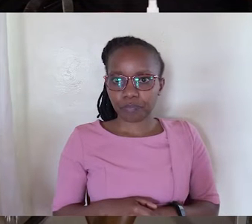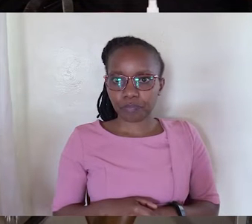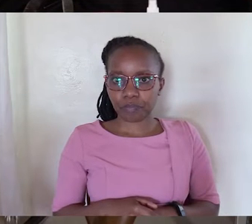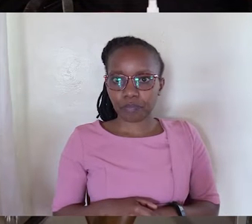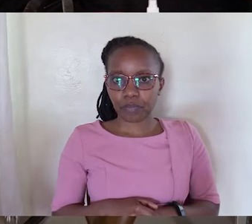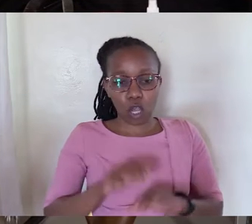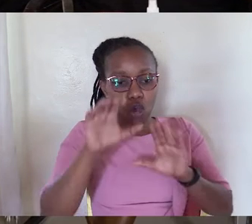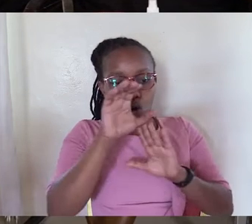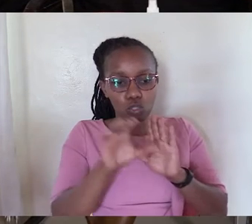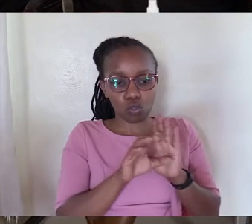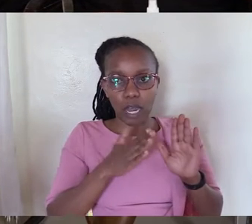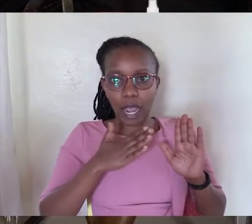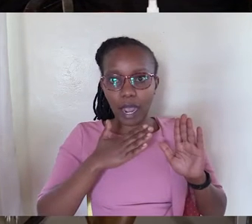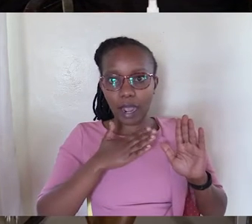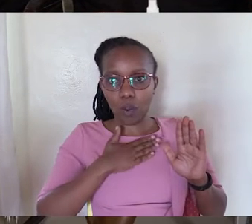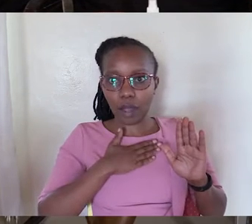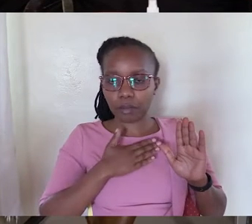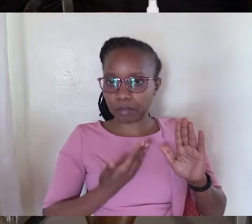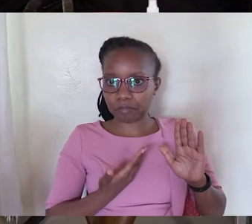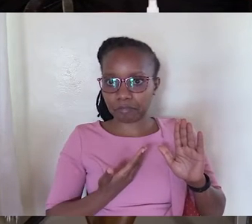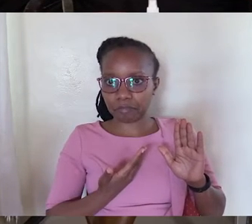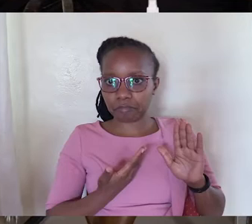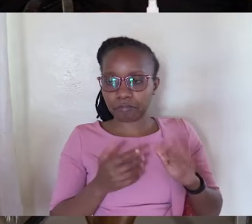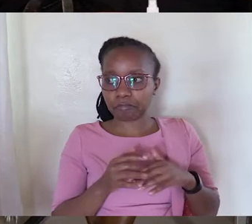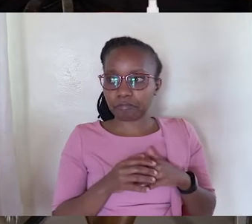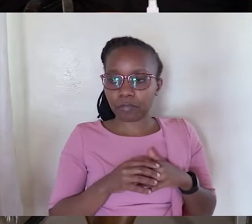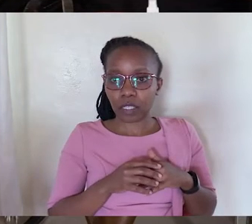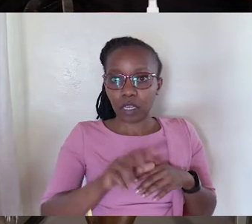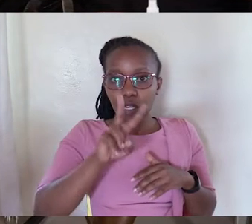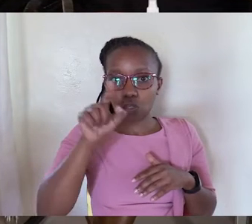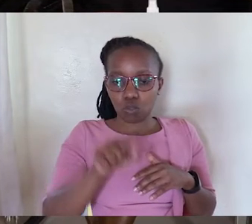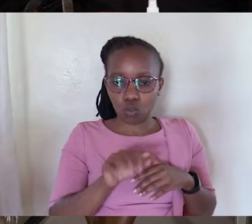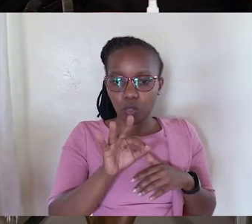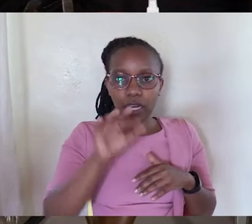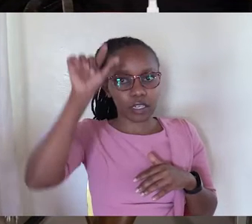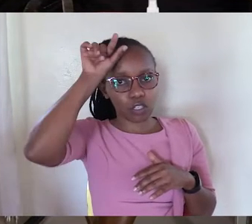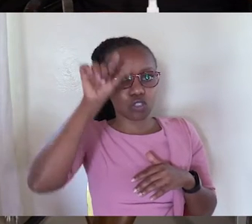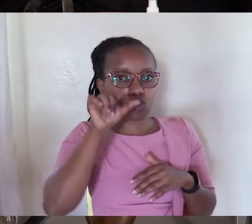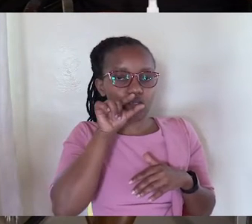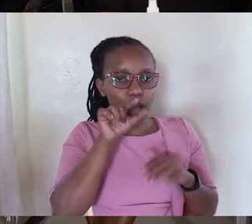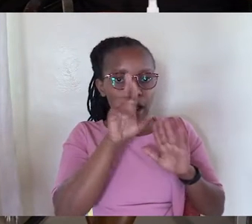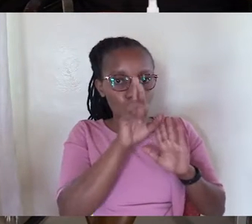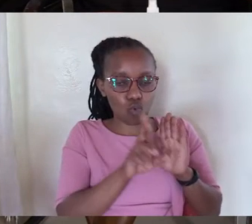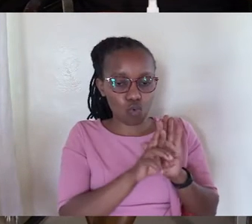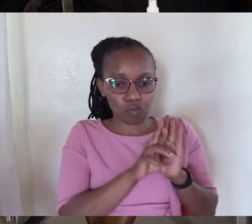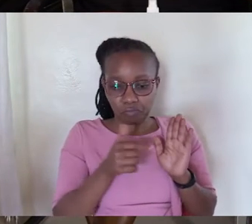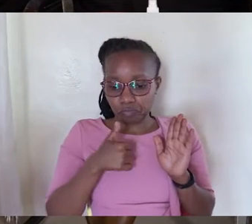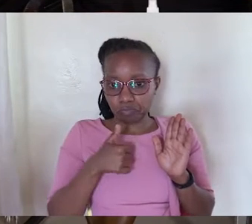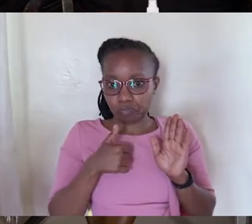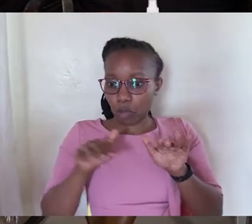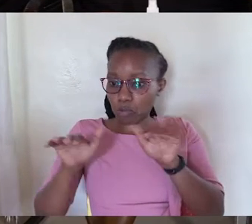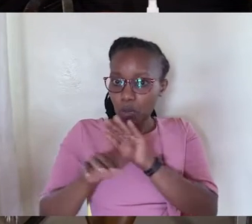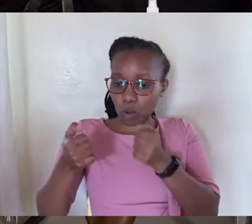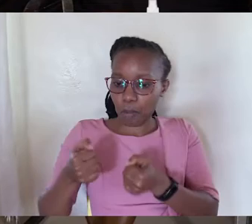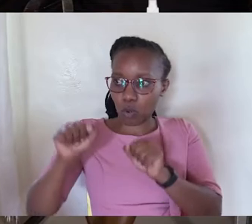Our constitution has given us the two-third gender role. And even for me to be a vice chair of